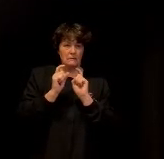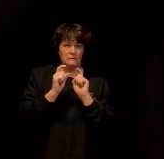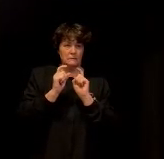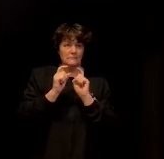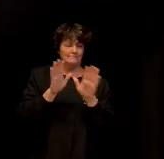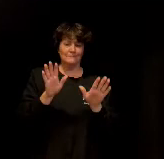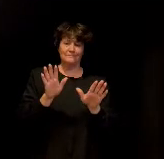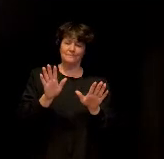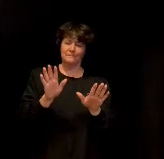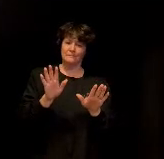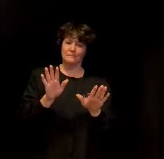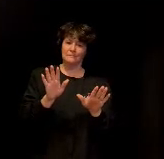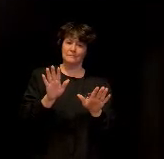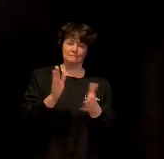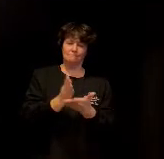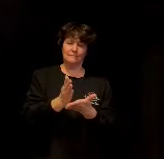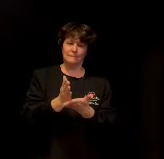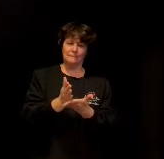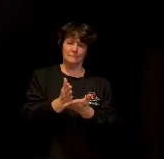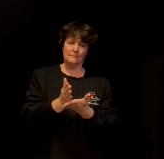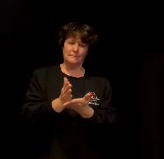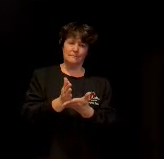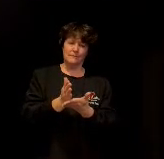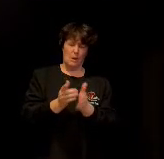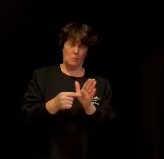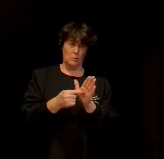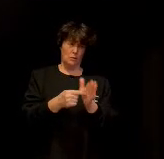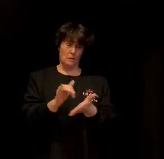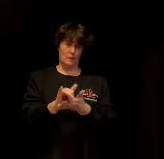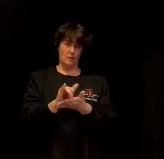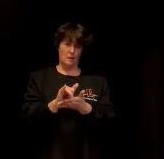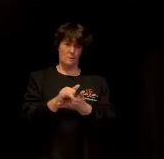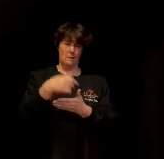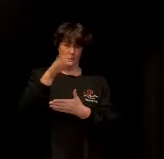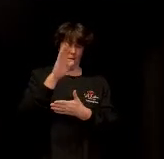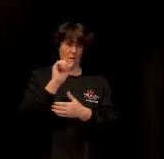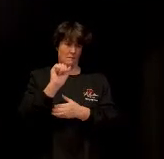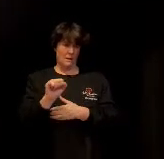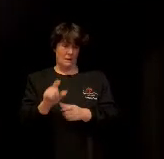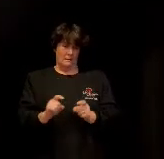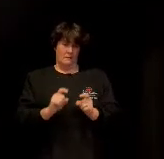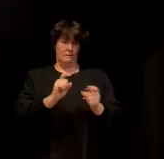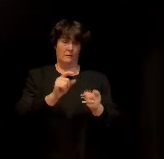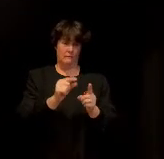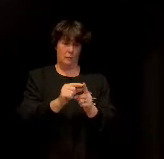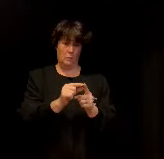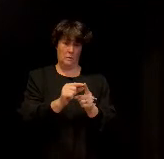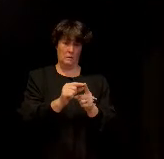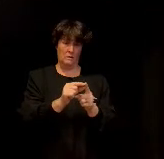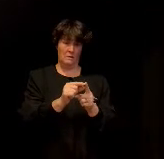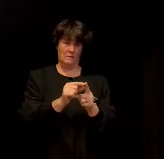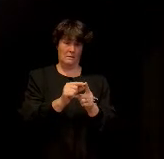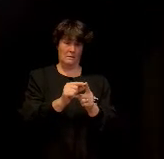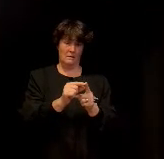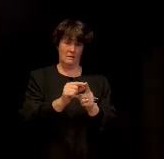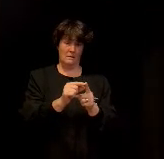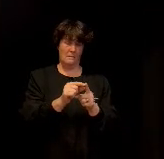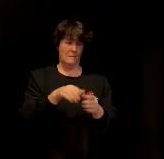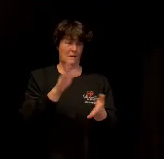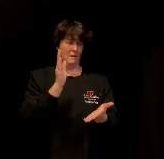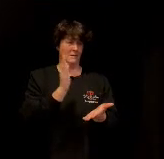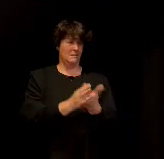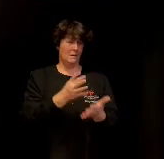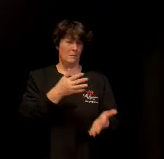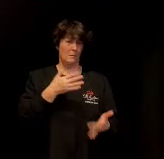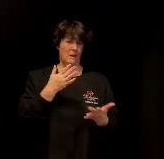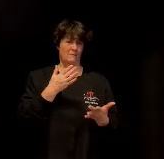Now, hold on. And we'll show you that because God will give you a word through that. But quit waiting for Sunday morning to hear a